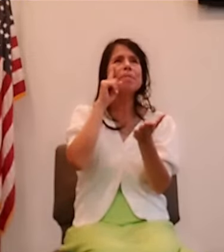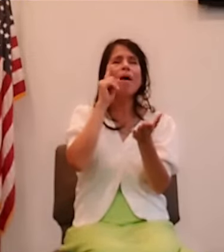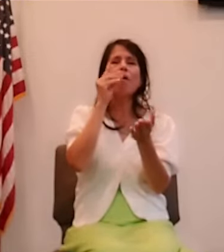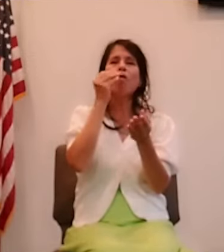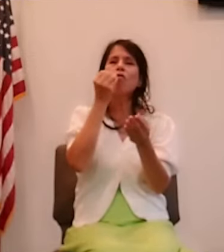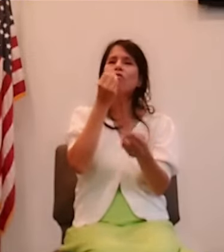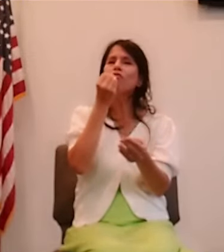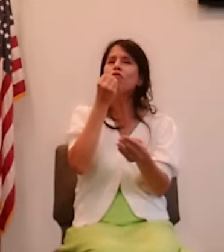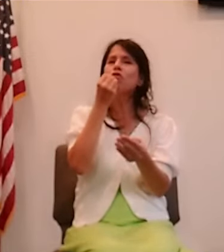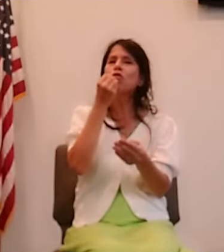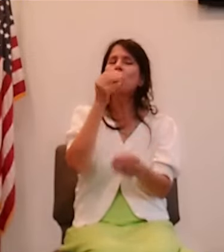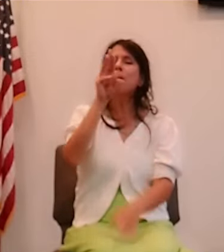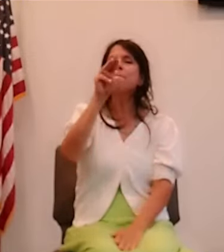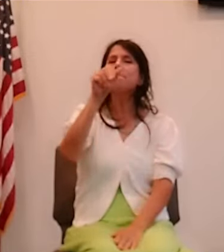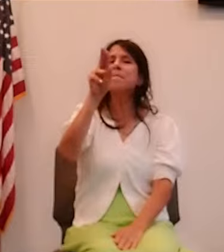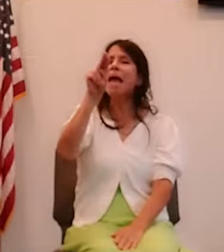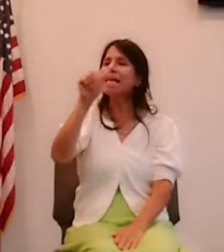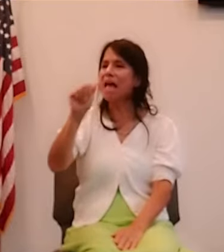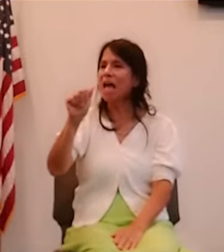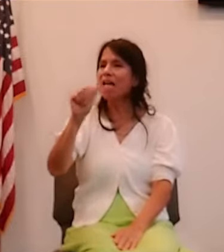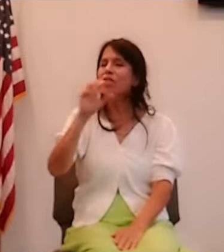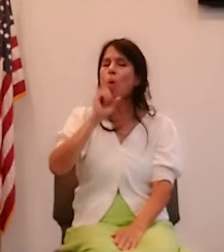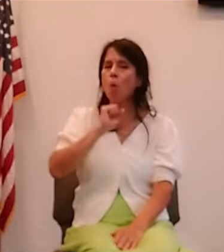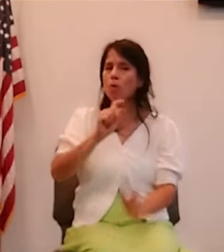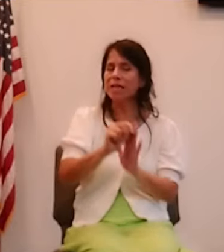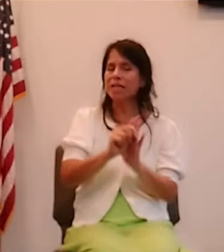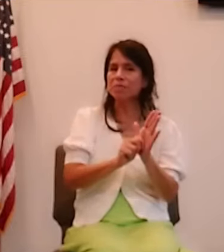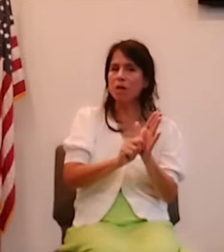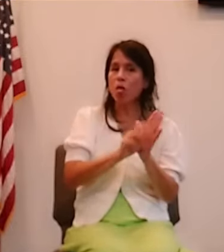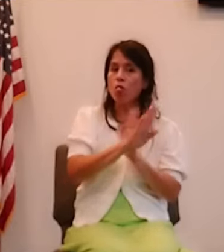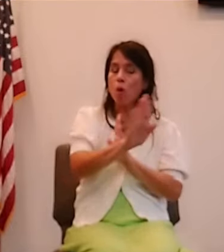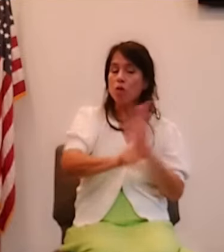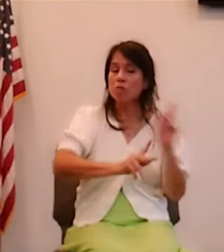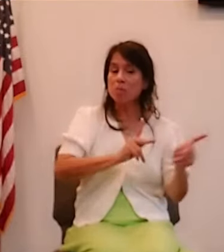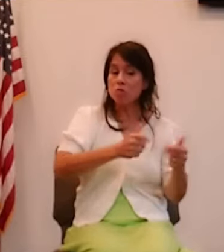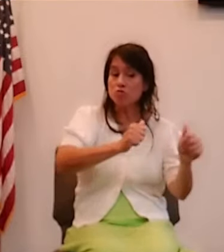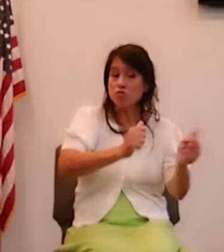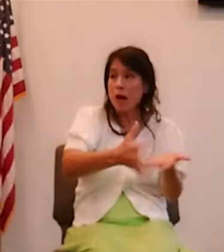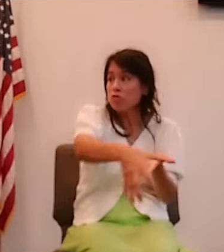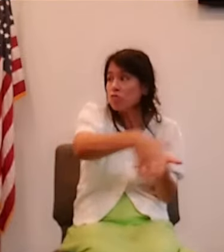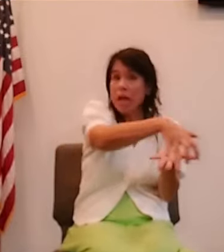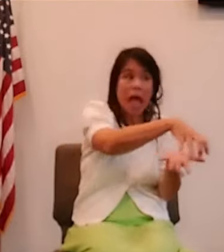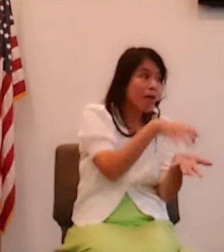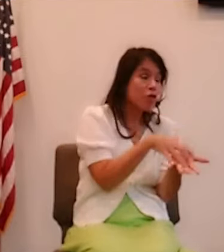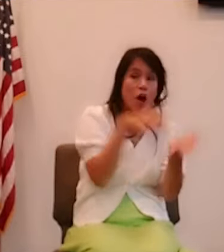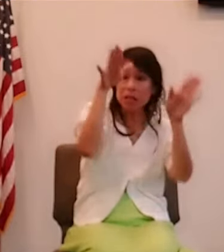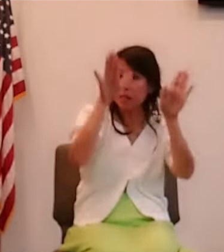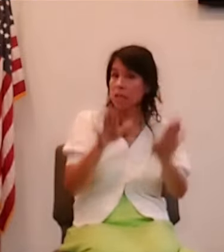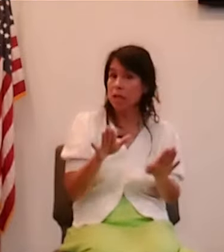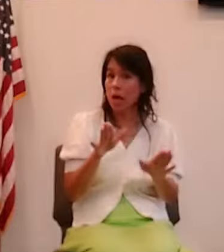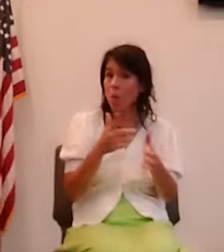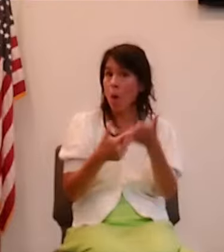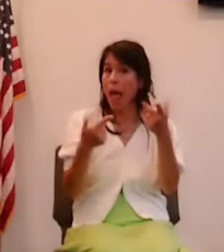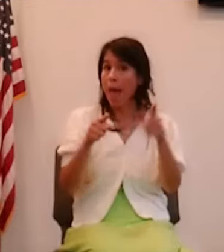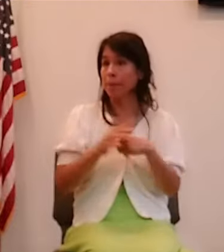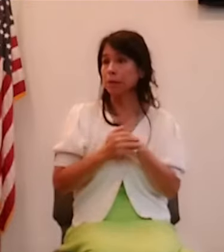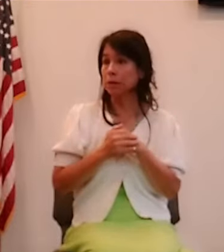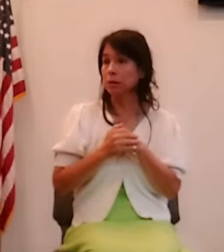Testament, those that tried to gather on Sunday and went out and gathered the manna, what happened to the